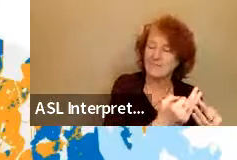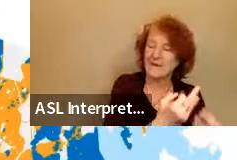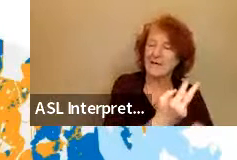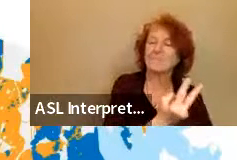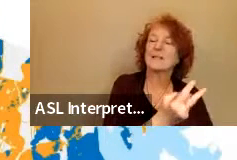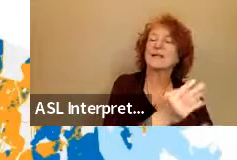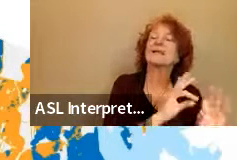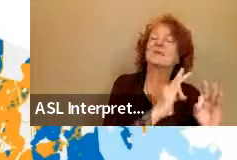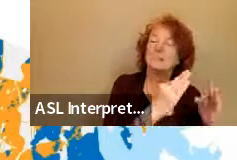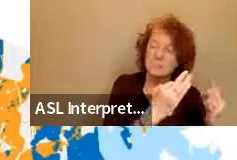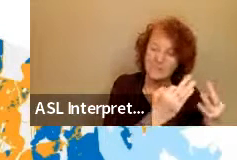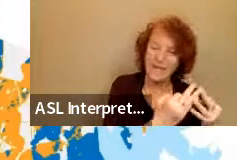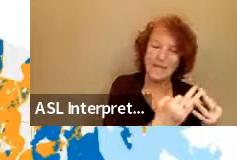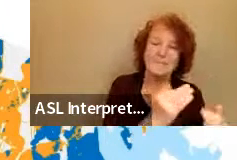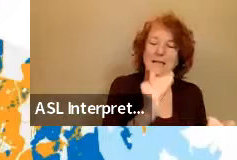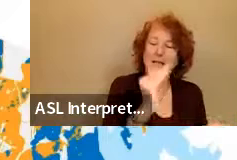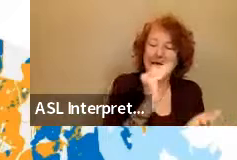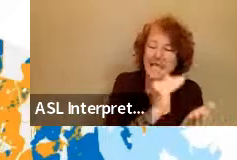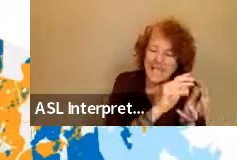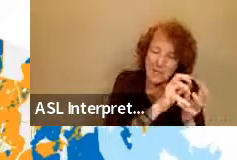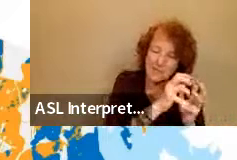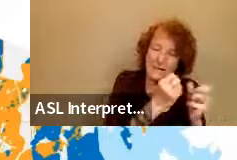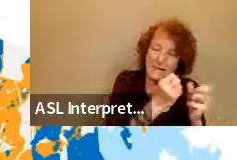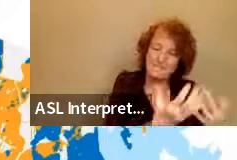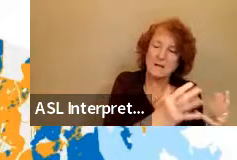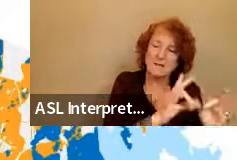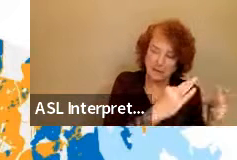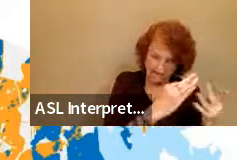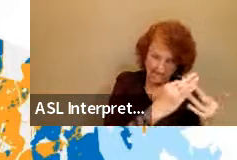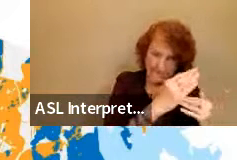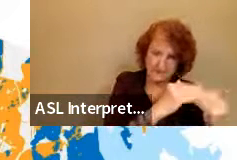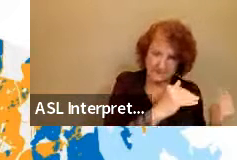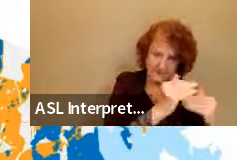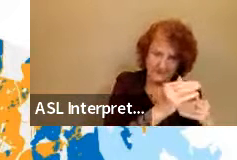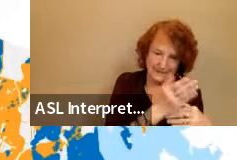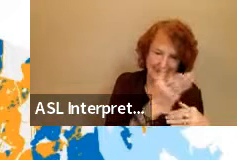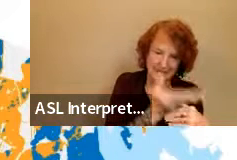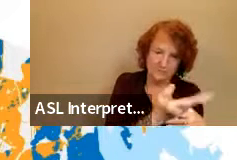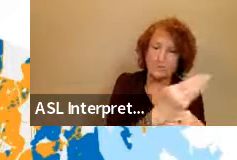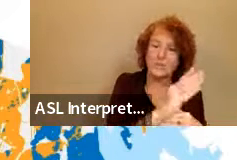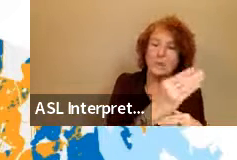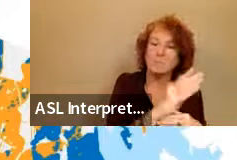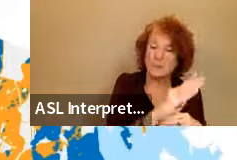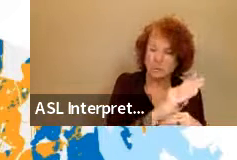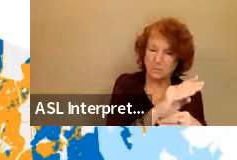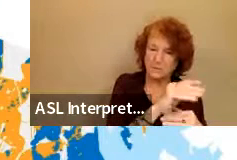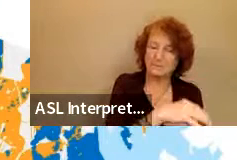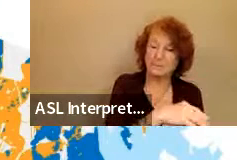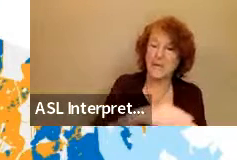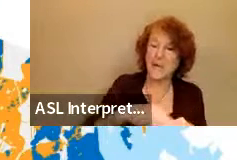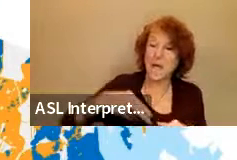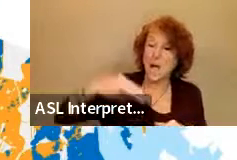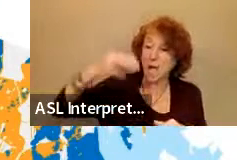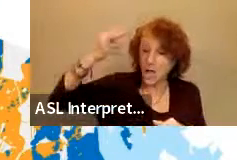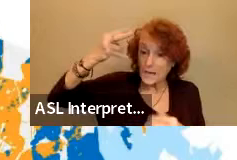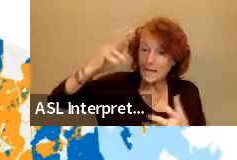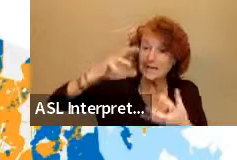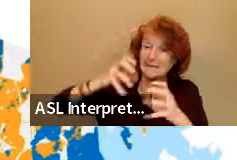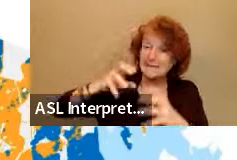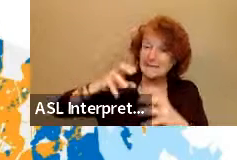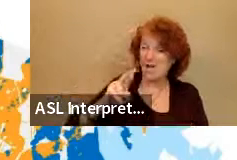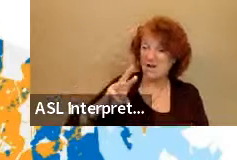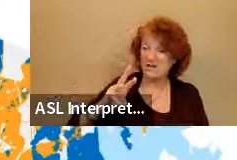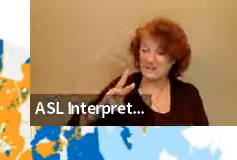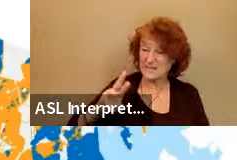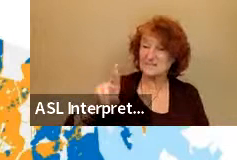density multifamily buildings. And these areas are shown on this map here in blue. High density refers to R6 to R10